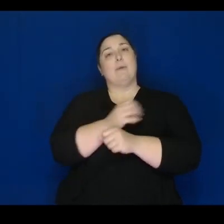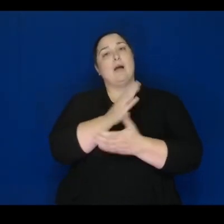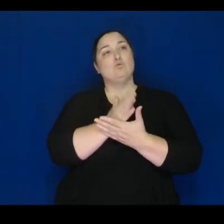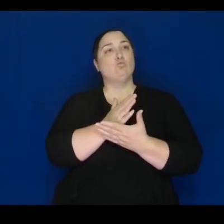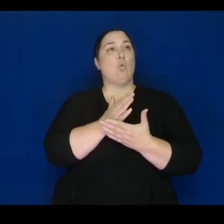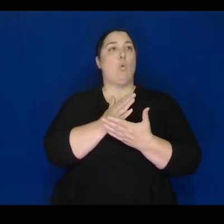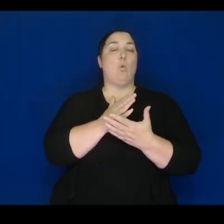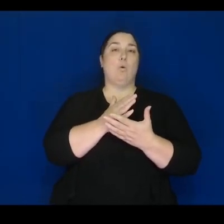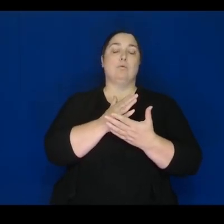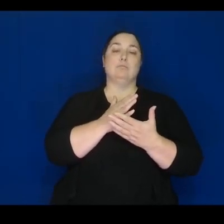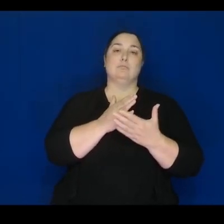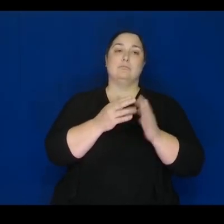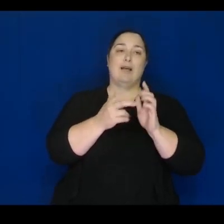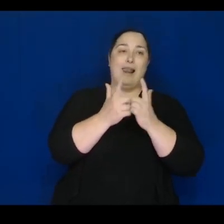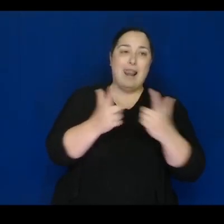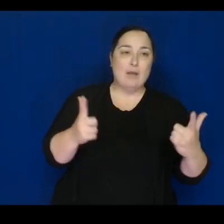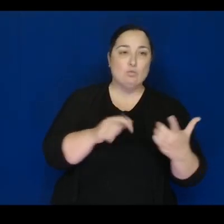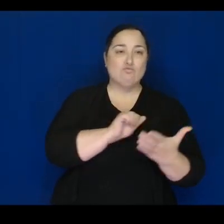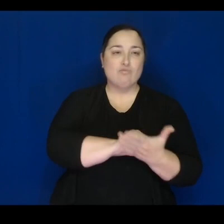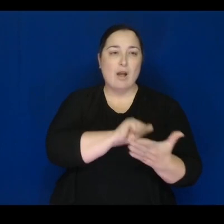and looking to how our